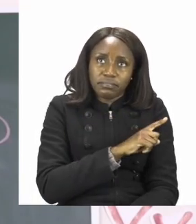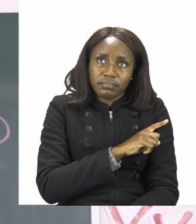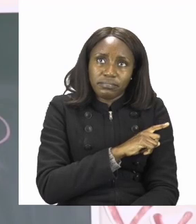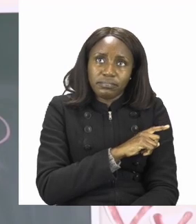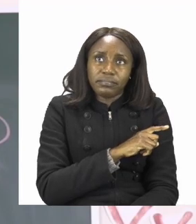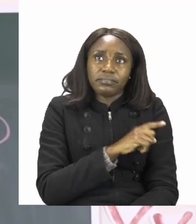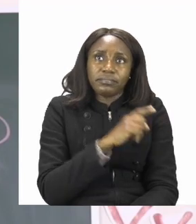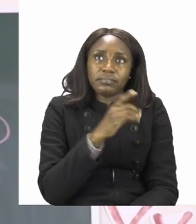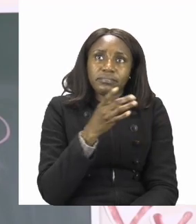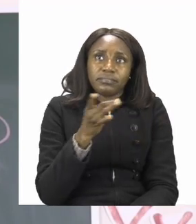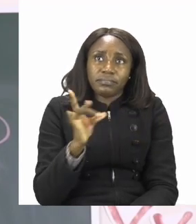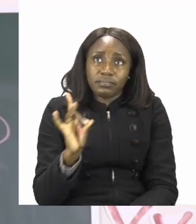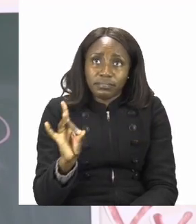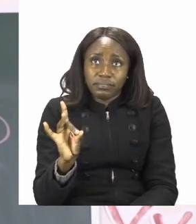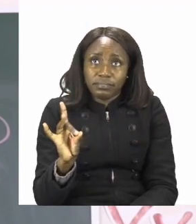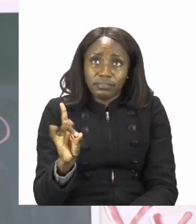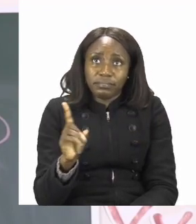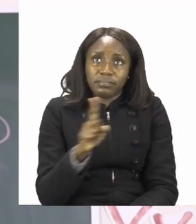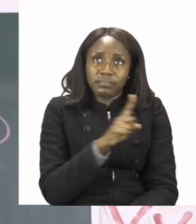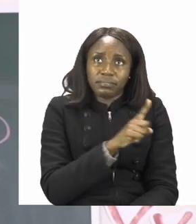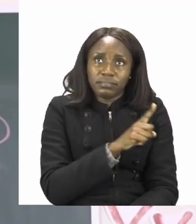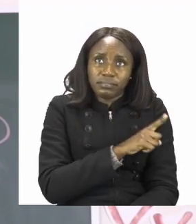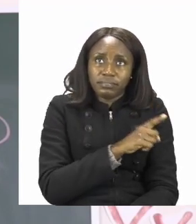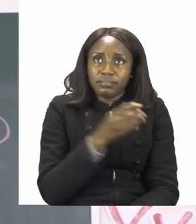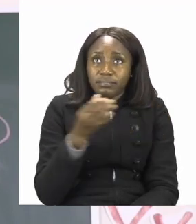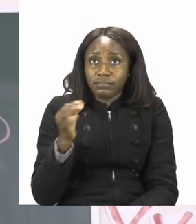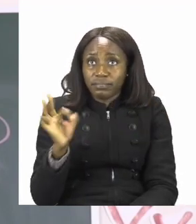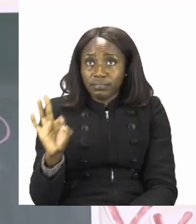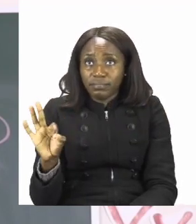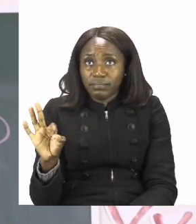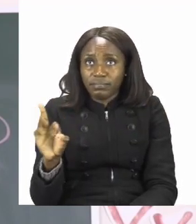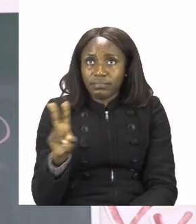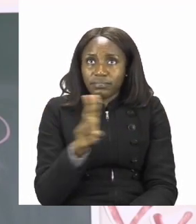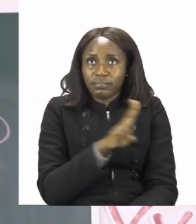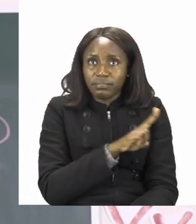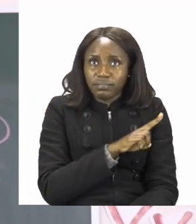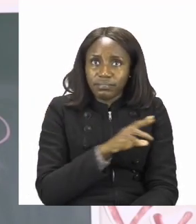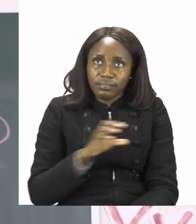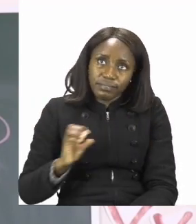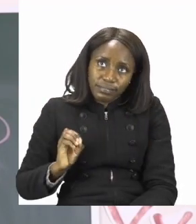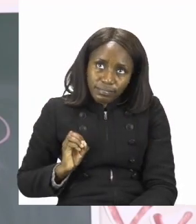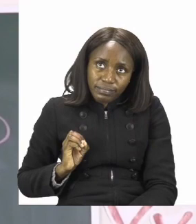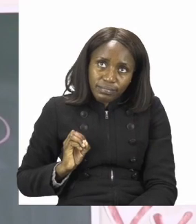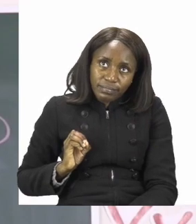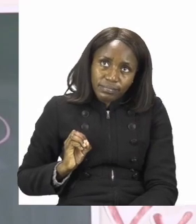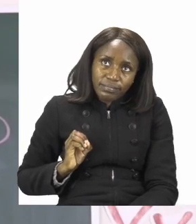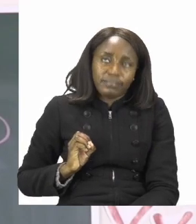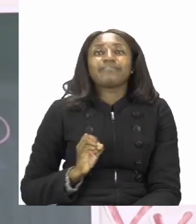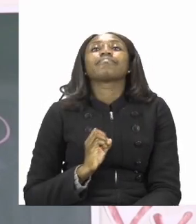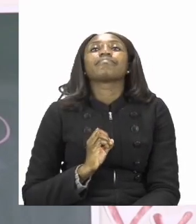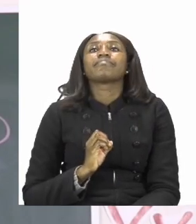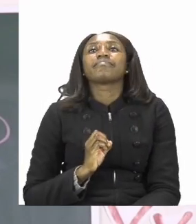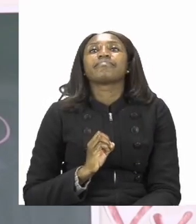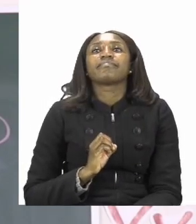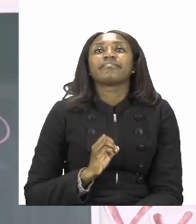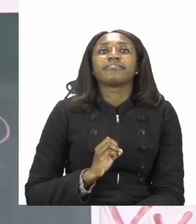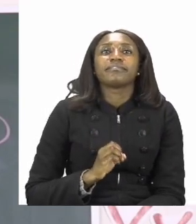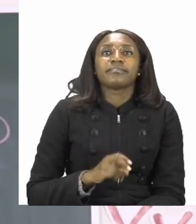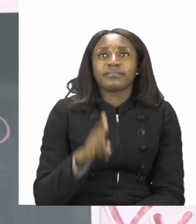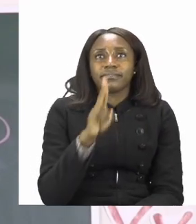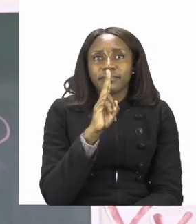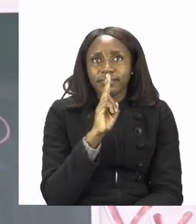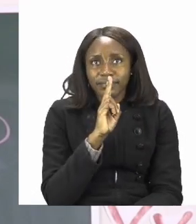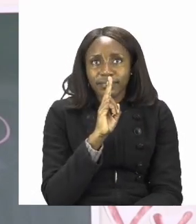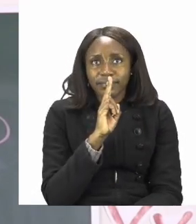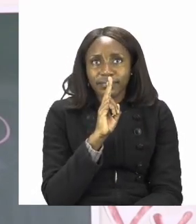16, 17, 18, 19, 20. So our answer, boys